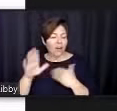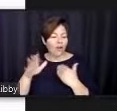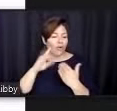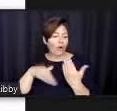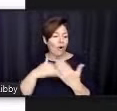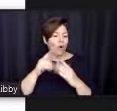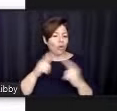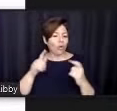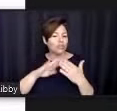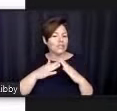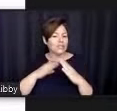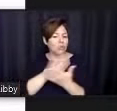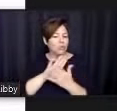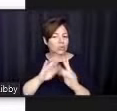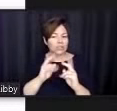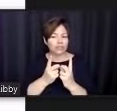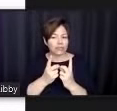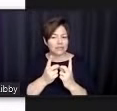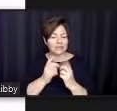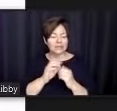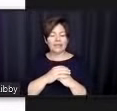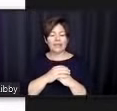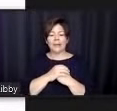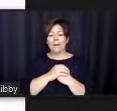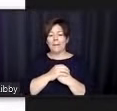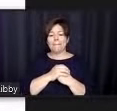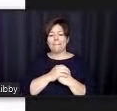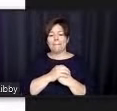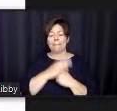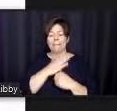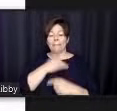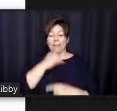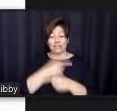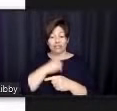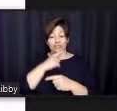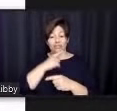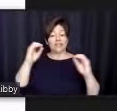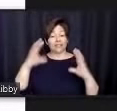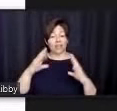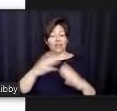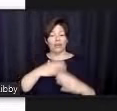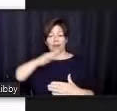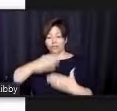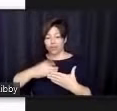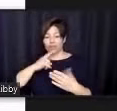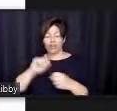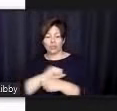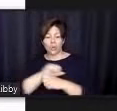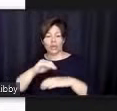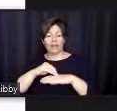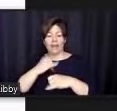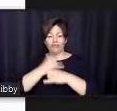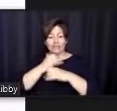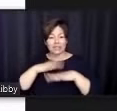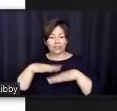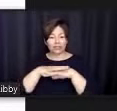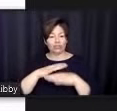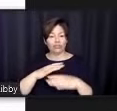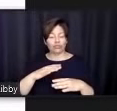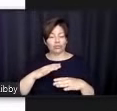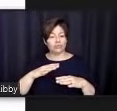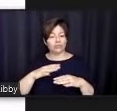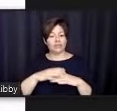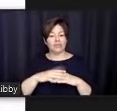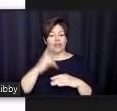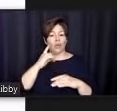district superintendents on a regular basis. My sister is an educator. My daughter is working at a residential camp for kids with